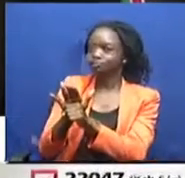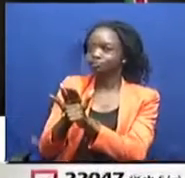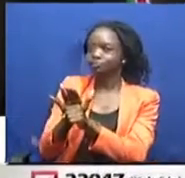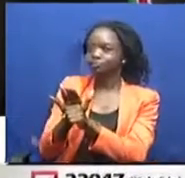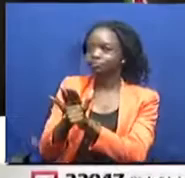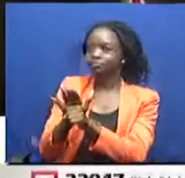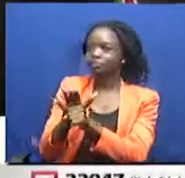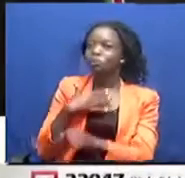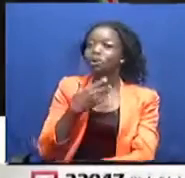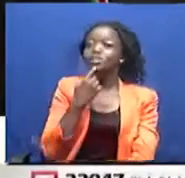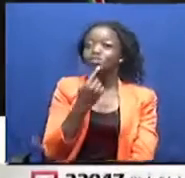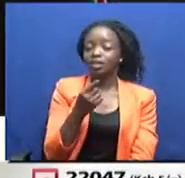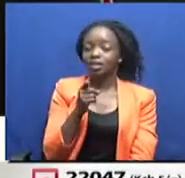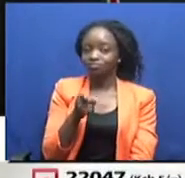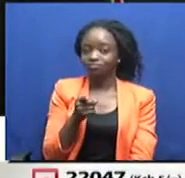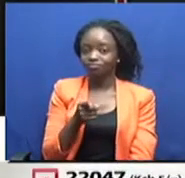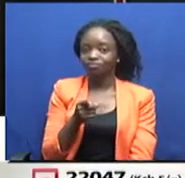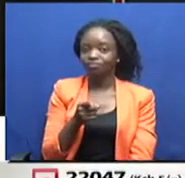Let me say that